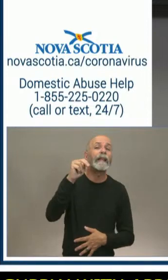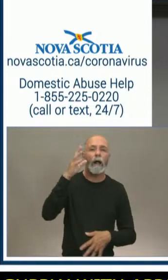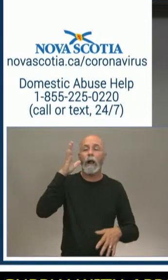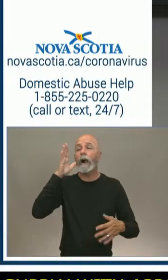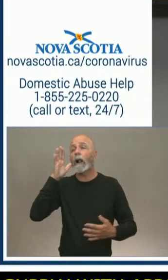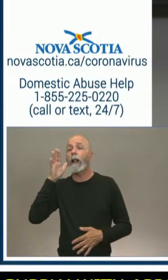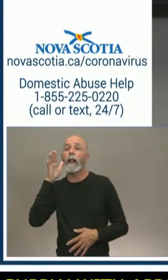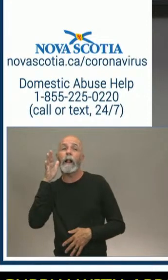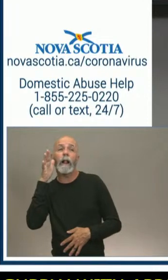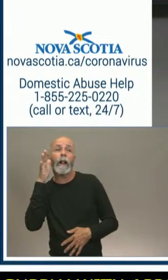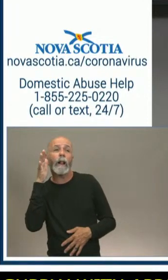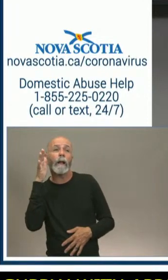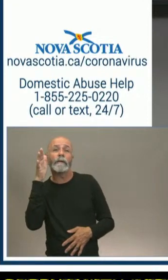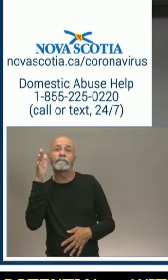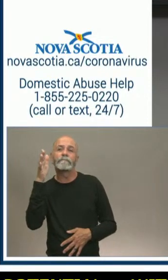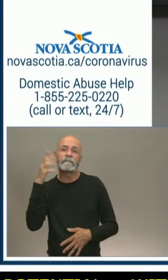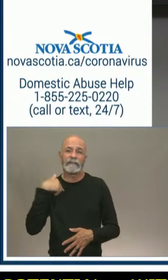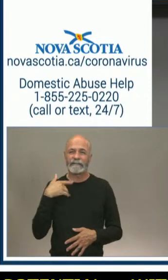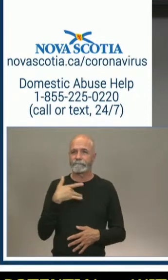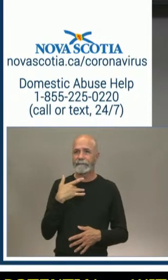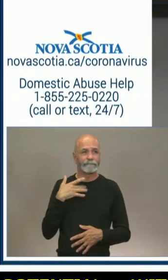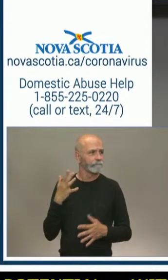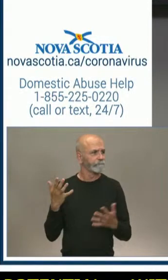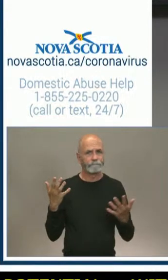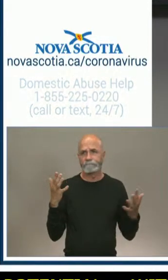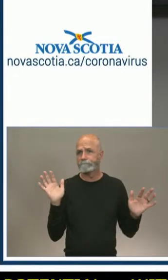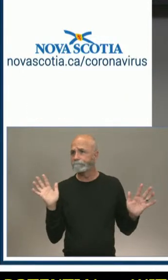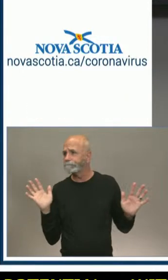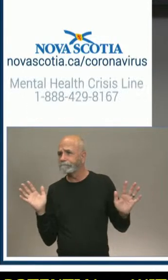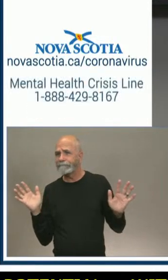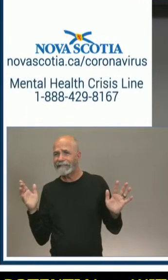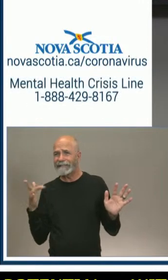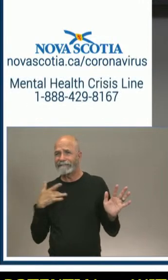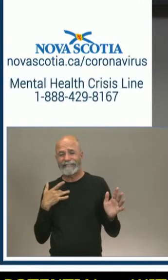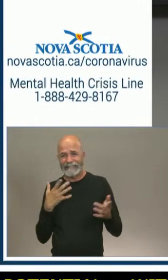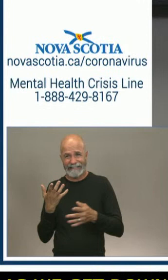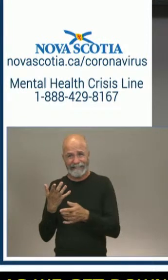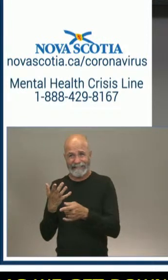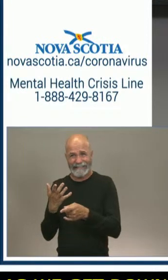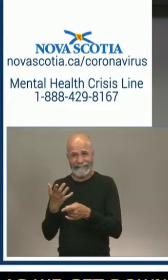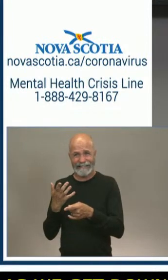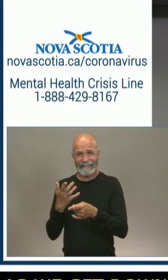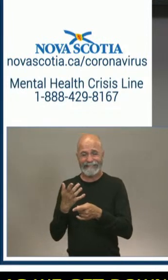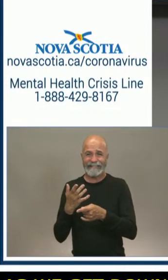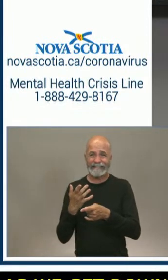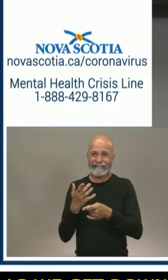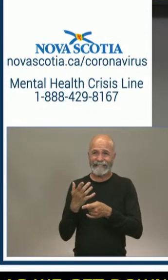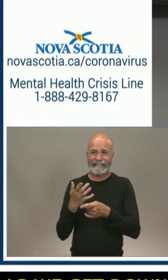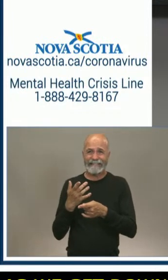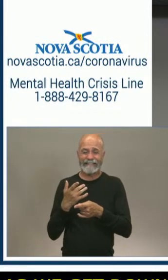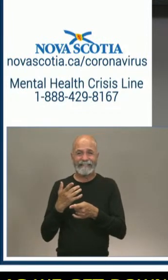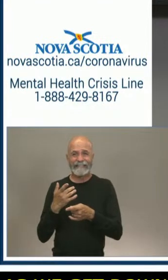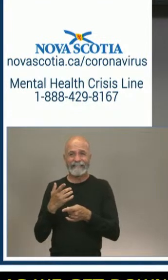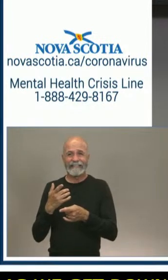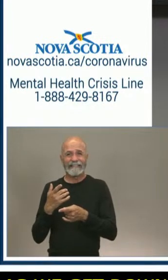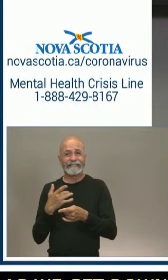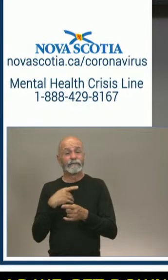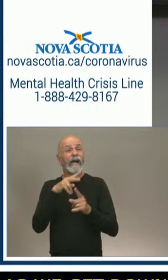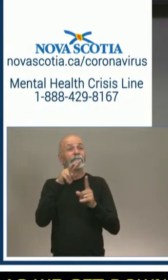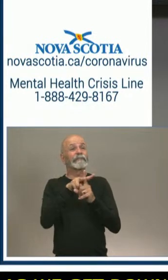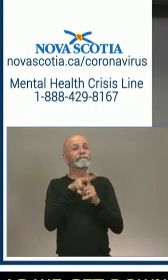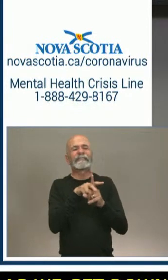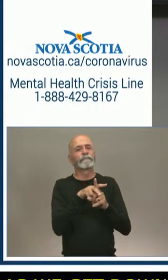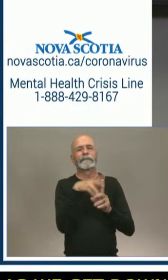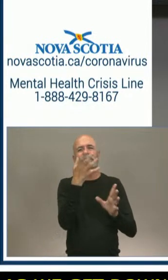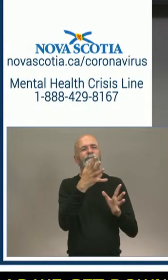and there are certain areas that need specific attention, we may start to change from that process. But at